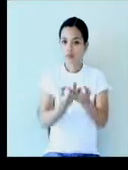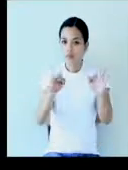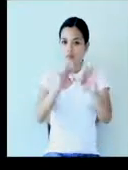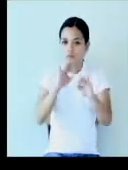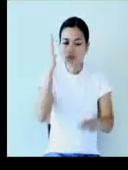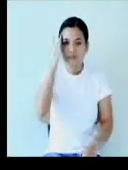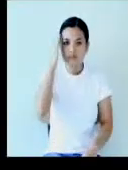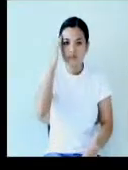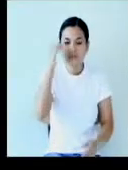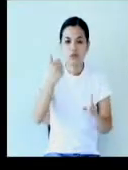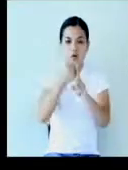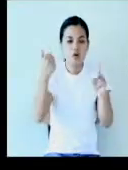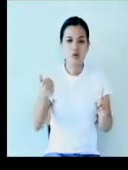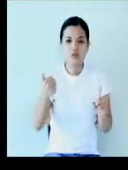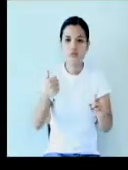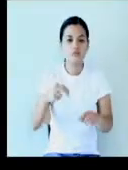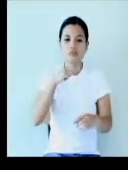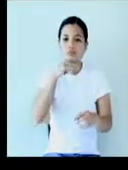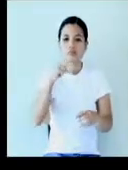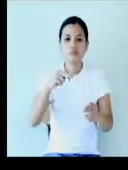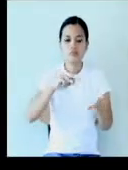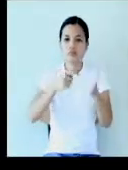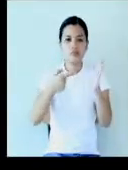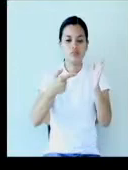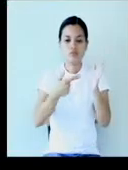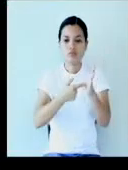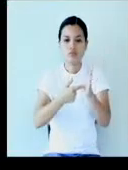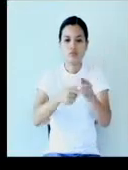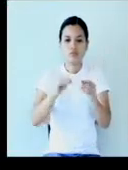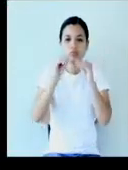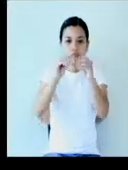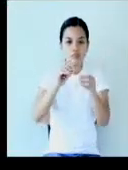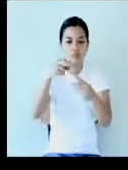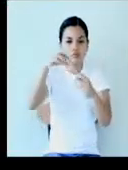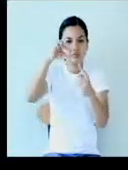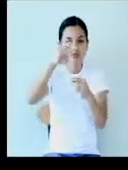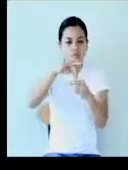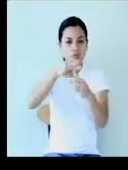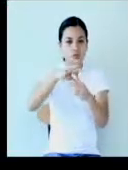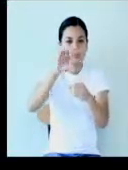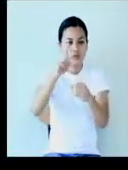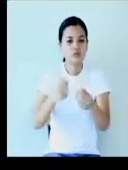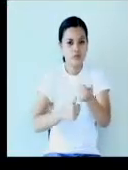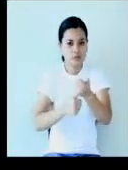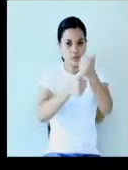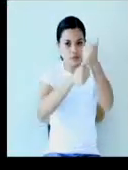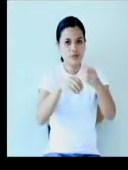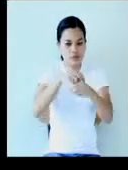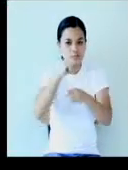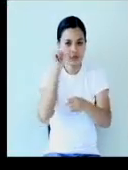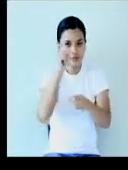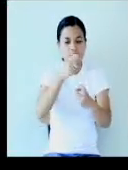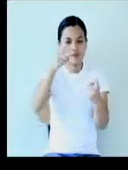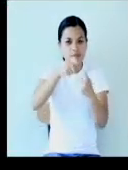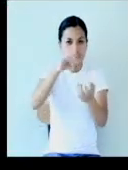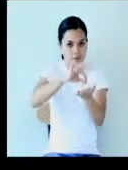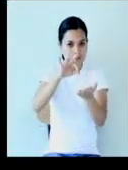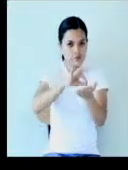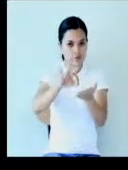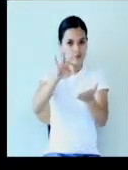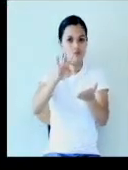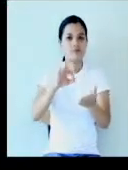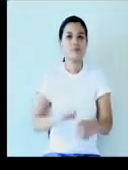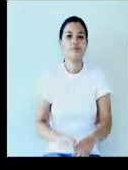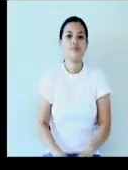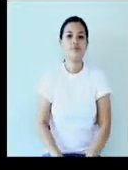It is important to note that automation does not mean computers will be used to cast votes. Computers will only assist in faster and more accurate